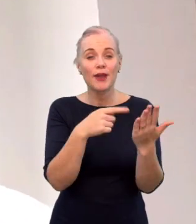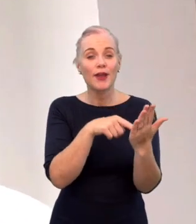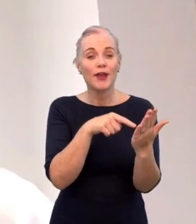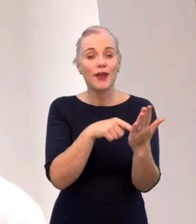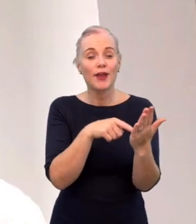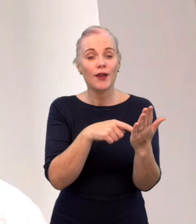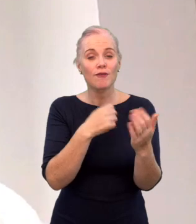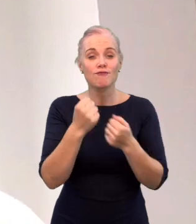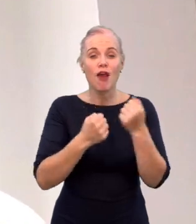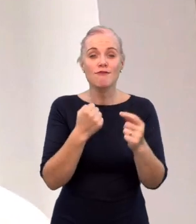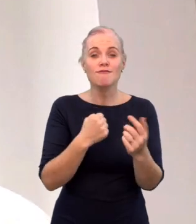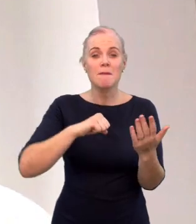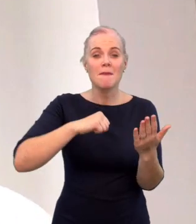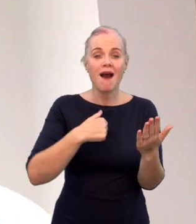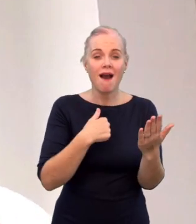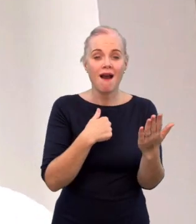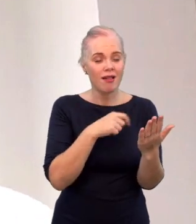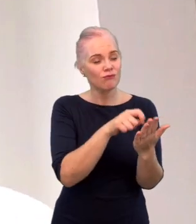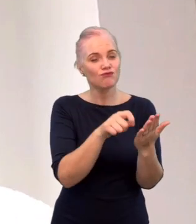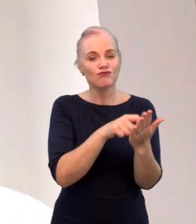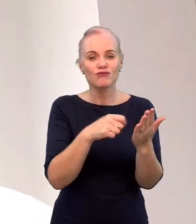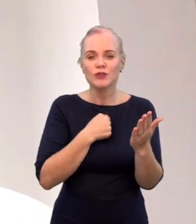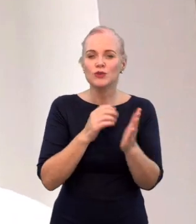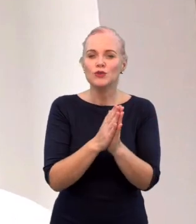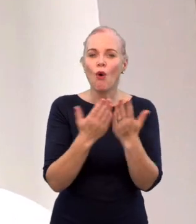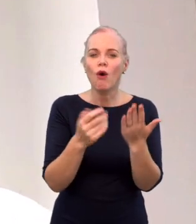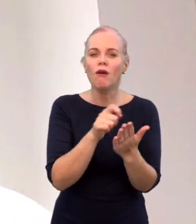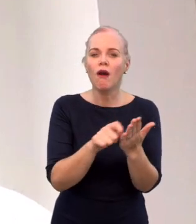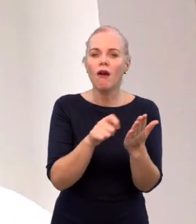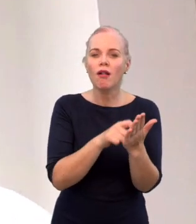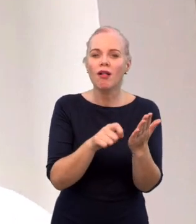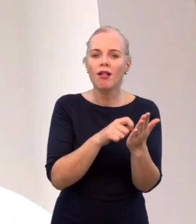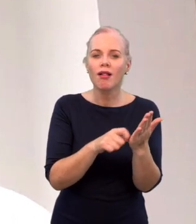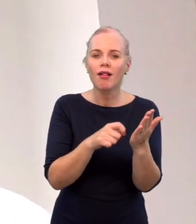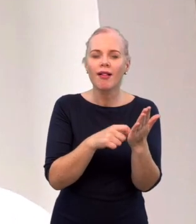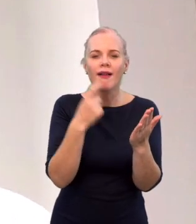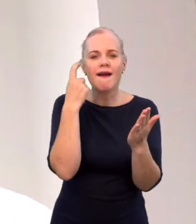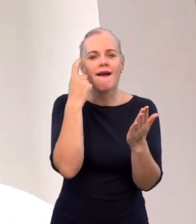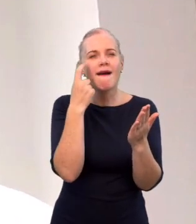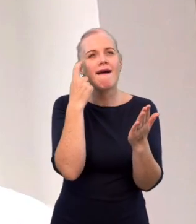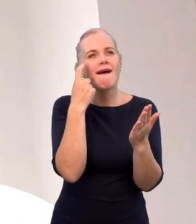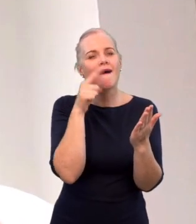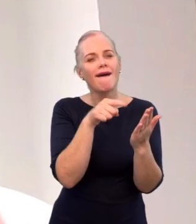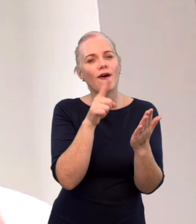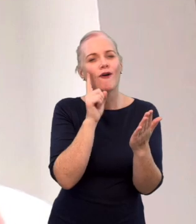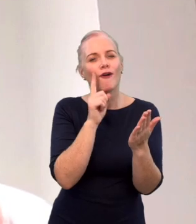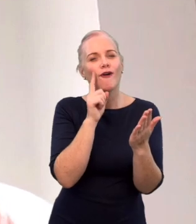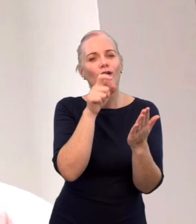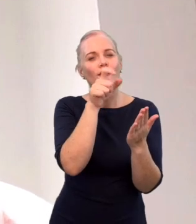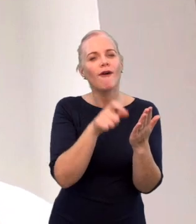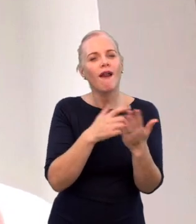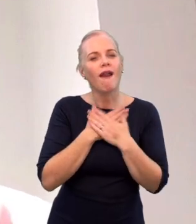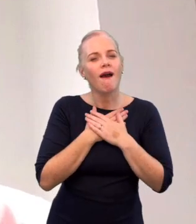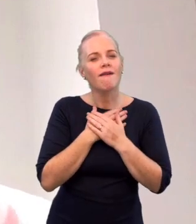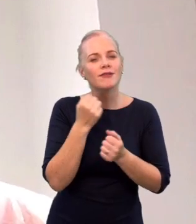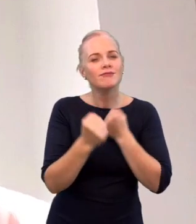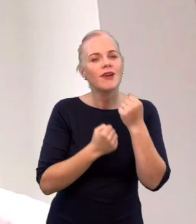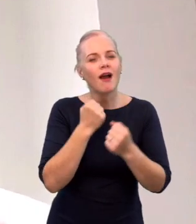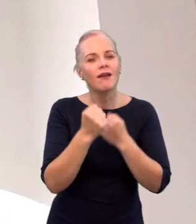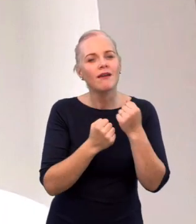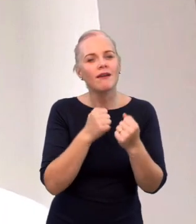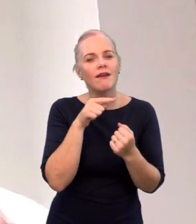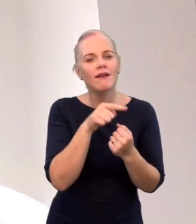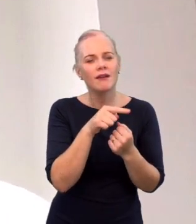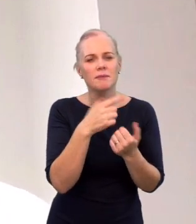of the book Run Rebel, I remember writing in my journal when I had the seed of the idea, young girl who loves